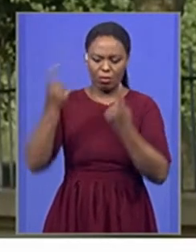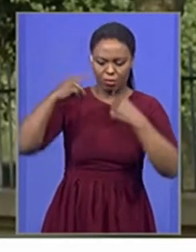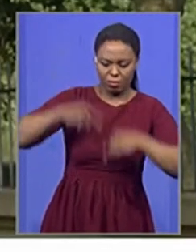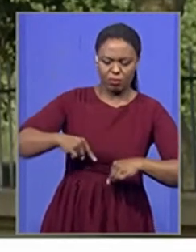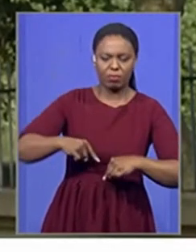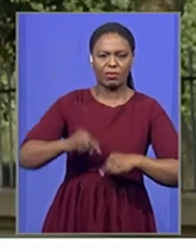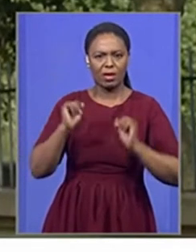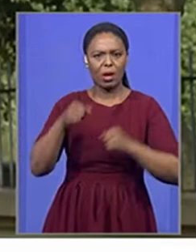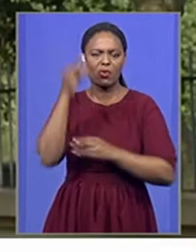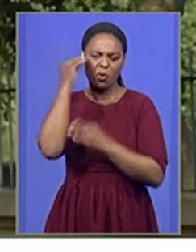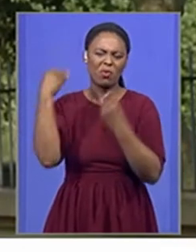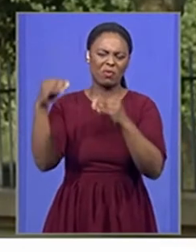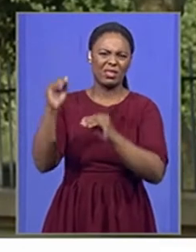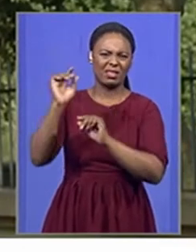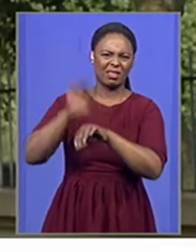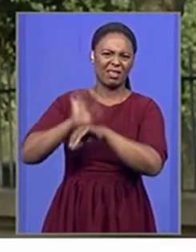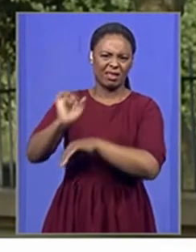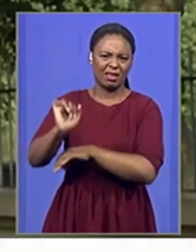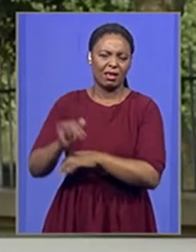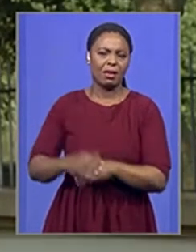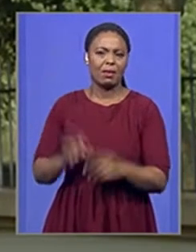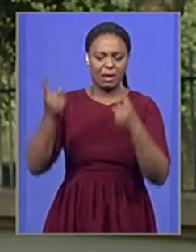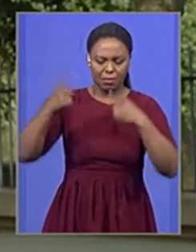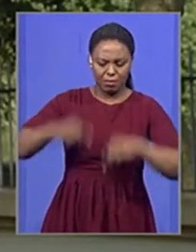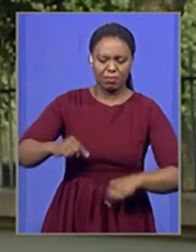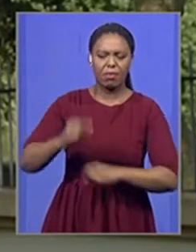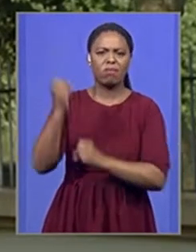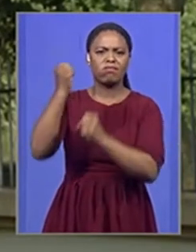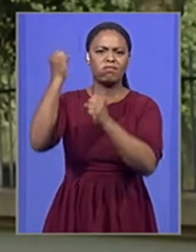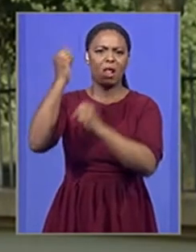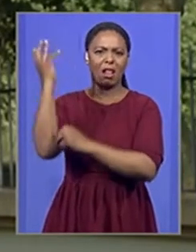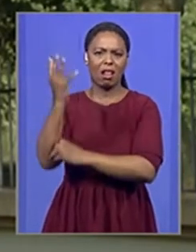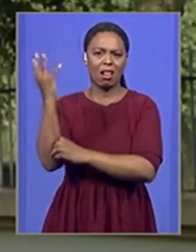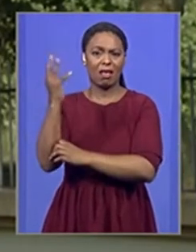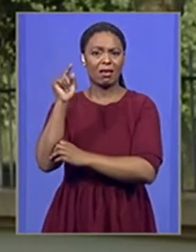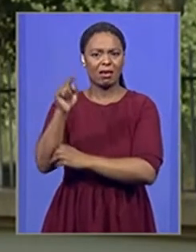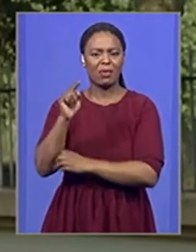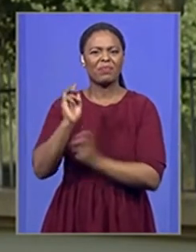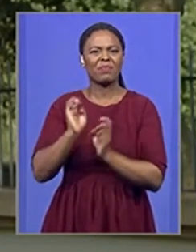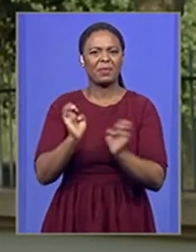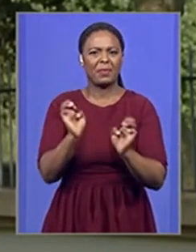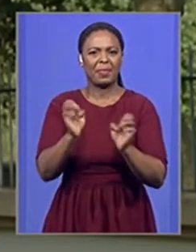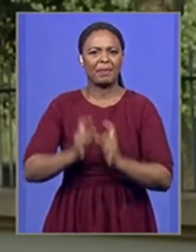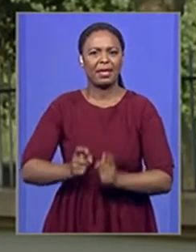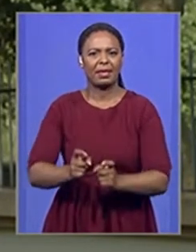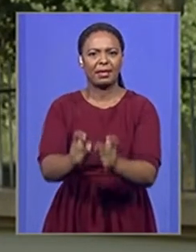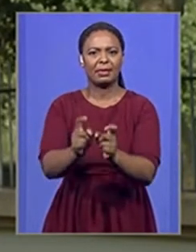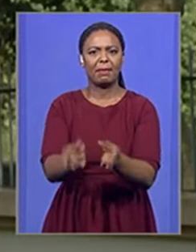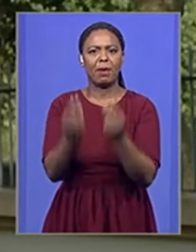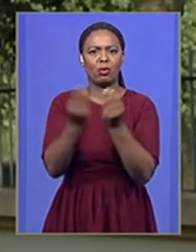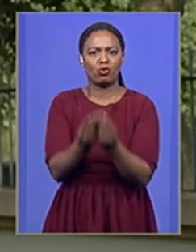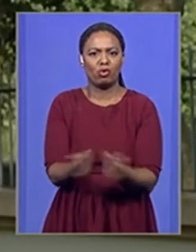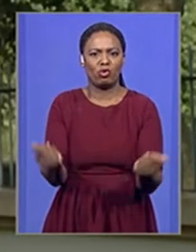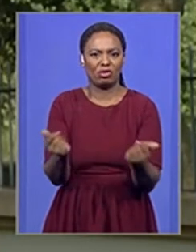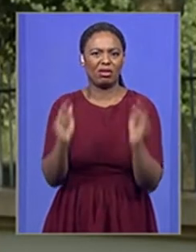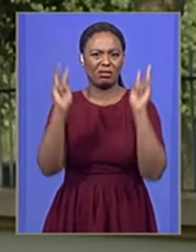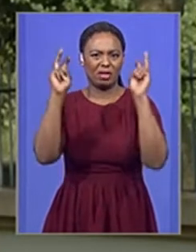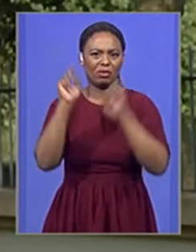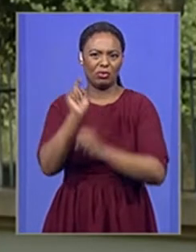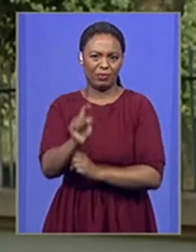this morning He has addressed us on the urgency of this matter and trying to find a resolution for this